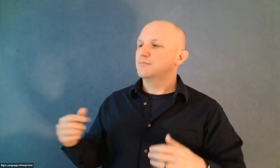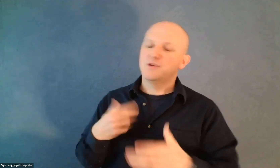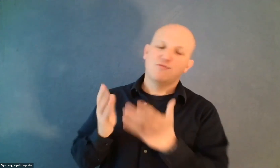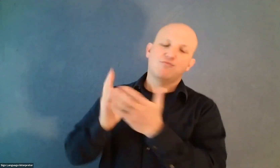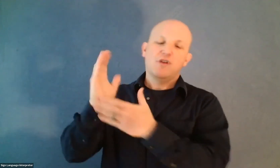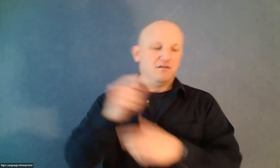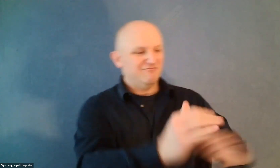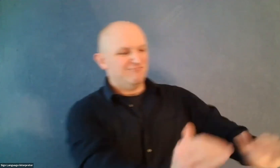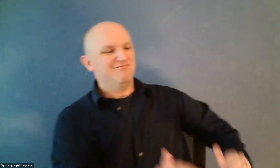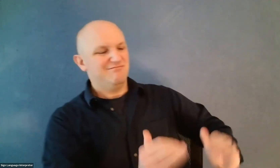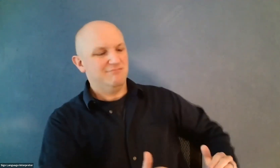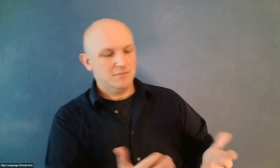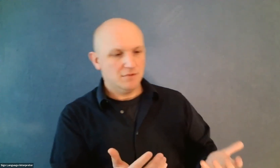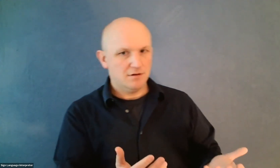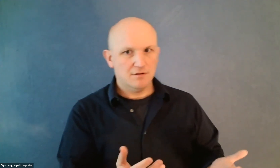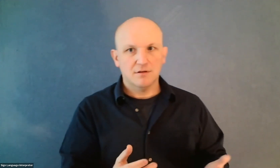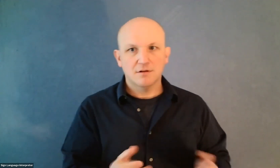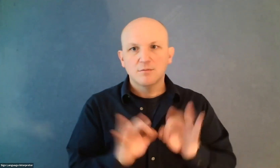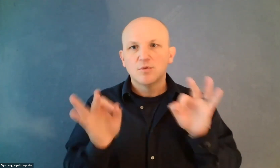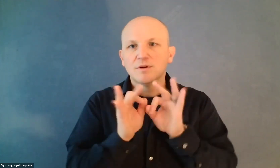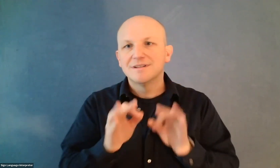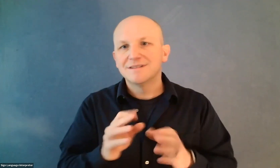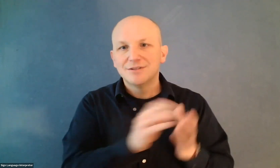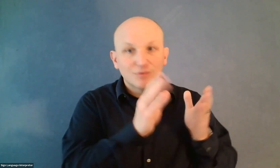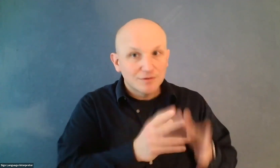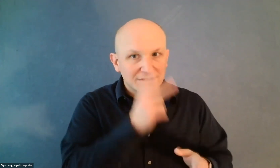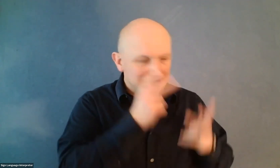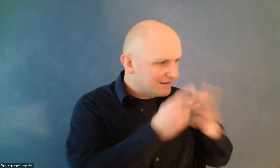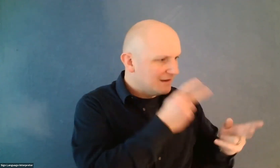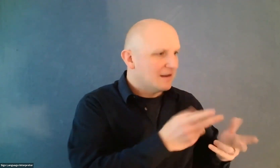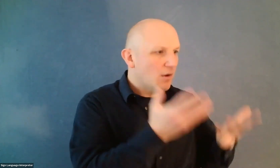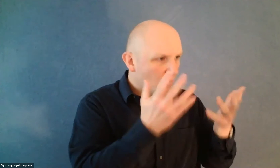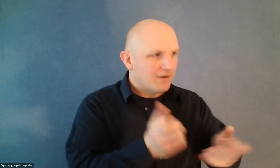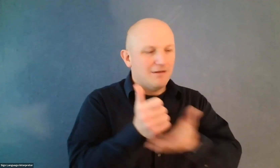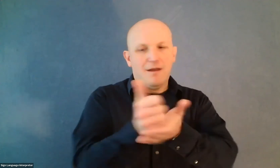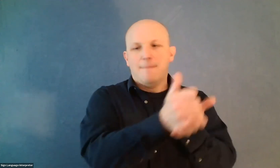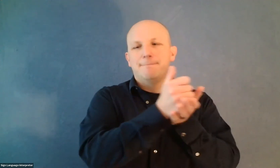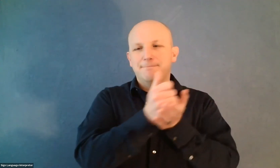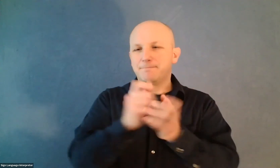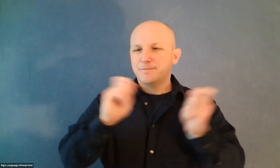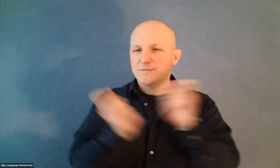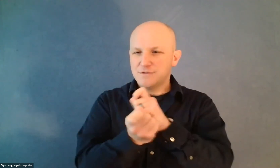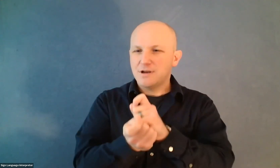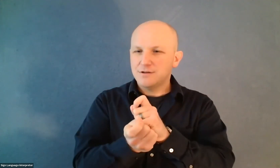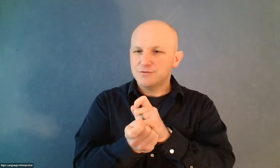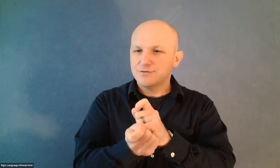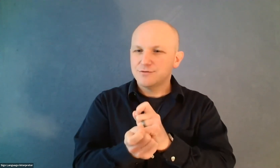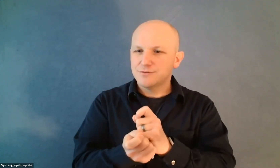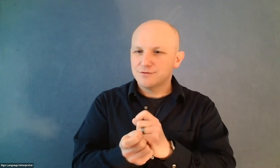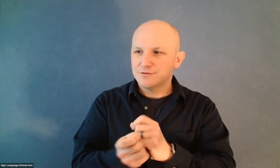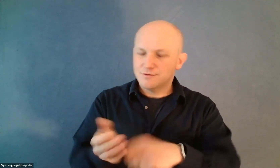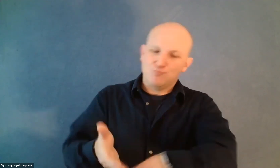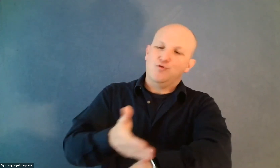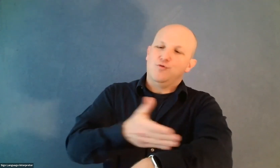that students see that and want to make a difference is the best part of being a teacher. I think all of us here who are teachers